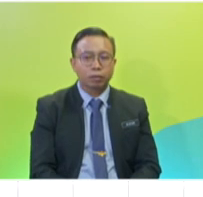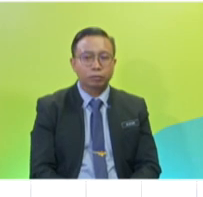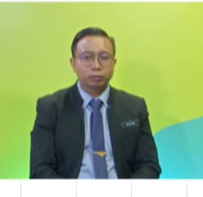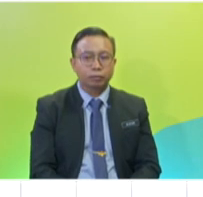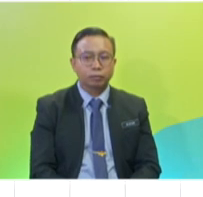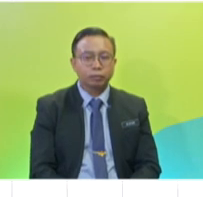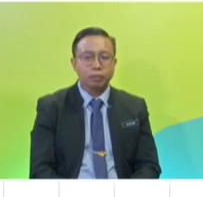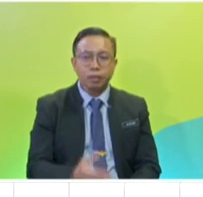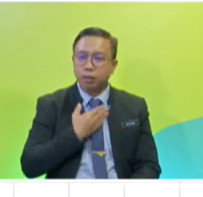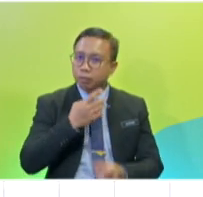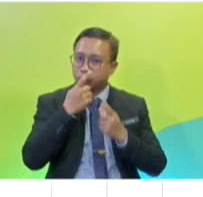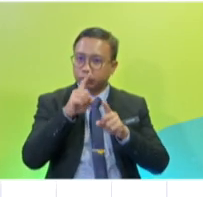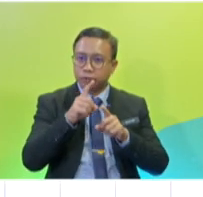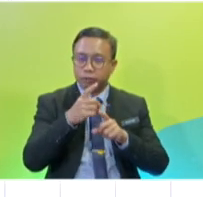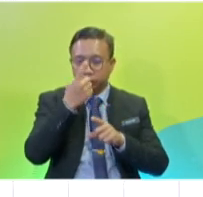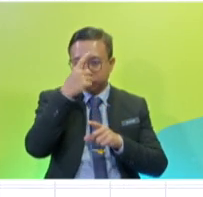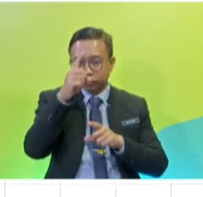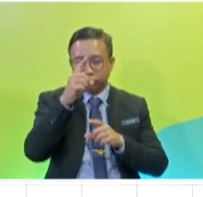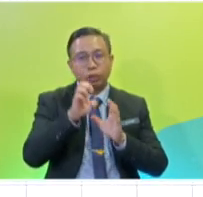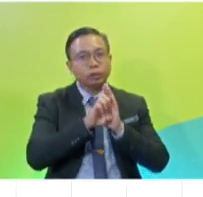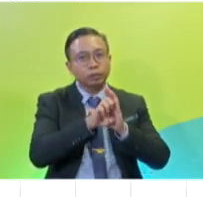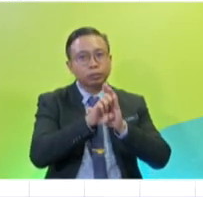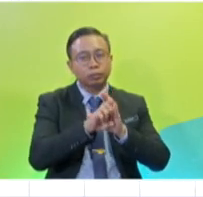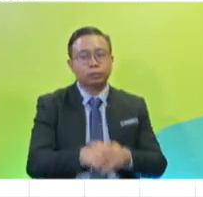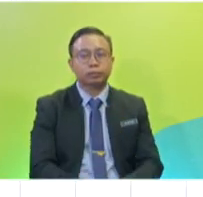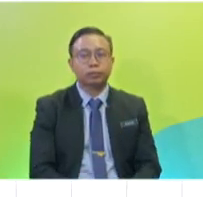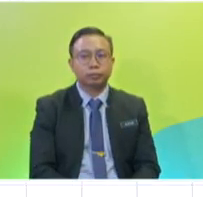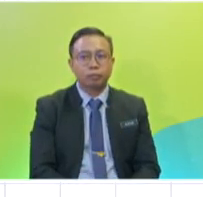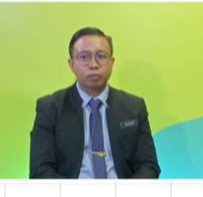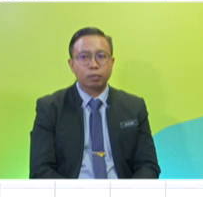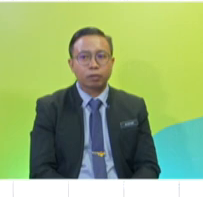So my answer is for example. For example, okay.